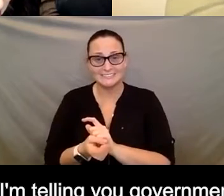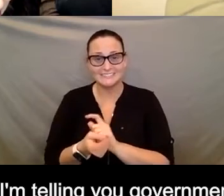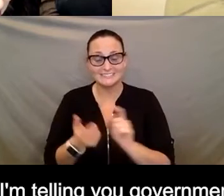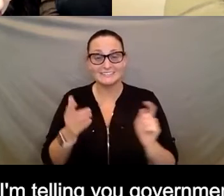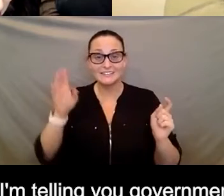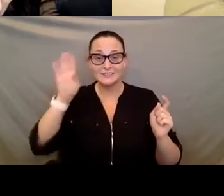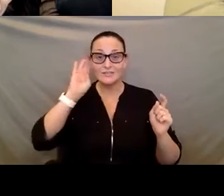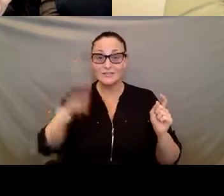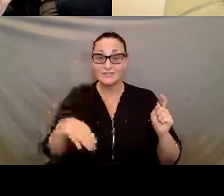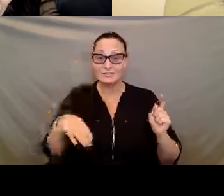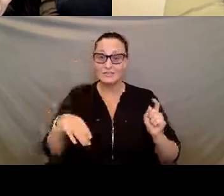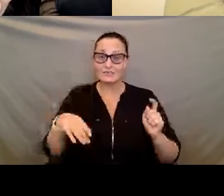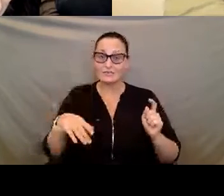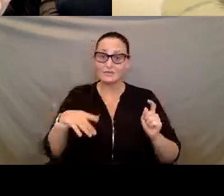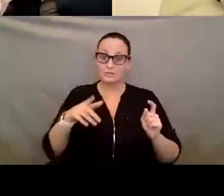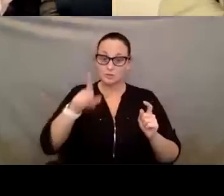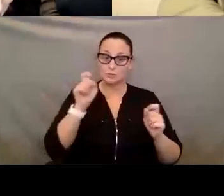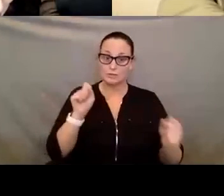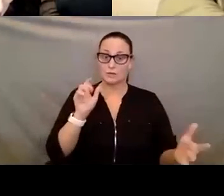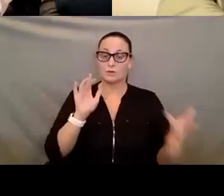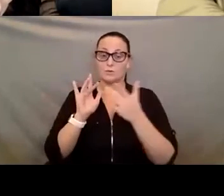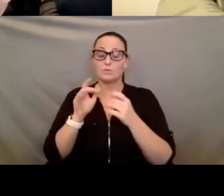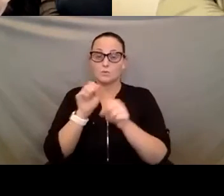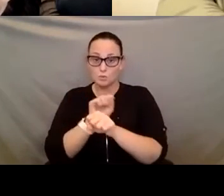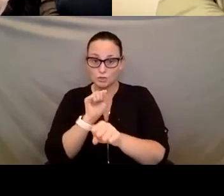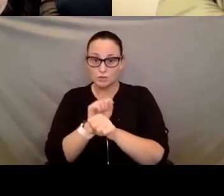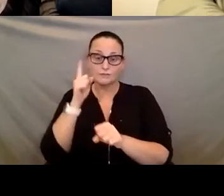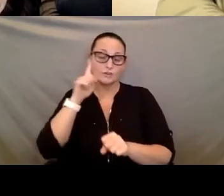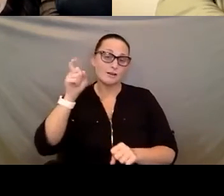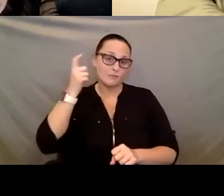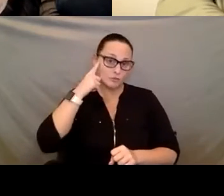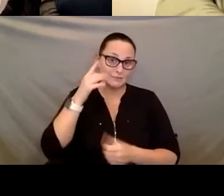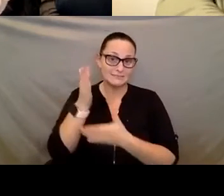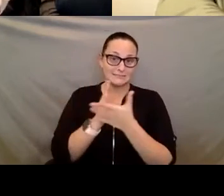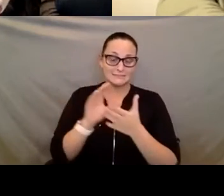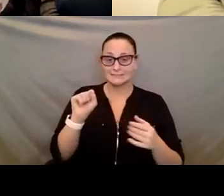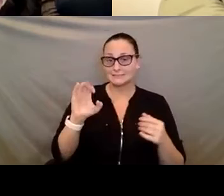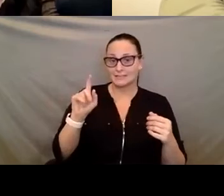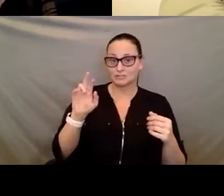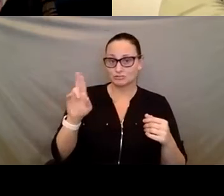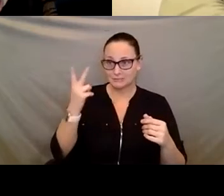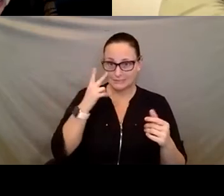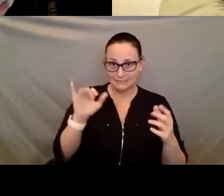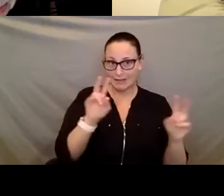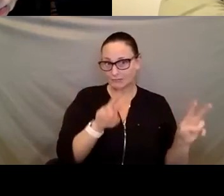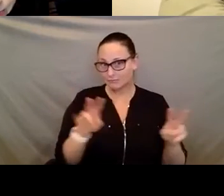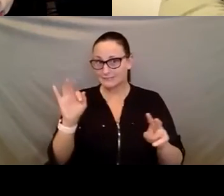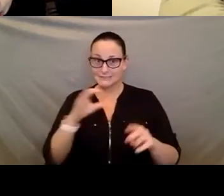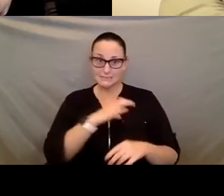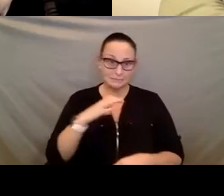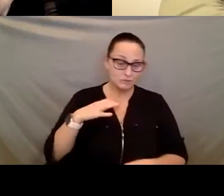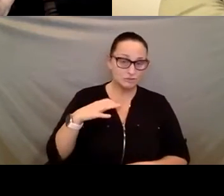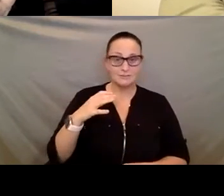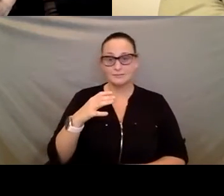know that you can come work in the government sector and look at that and look at whether it's the commissions,